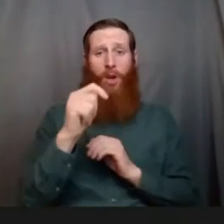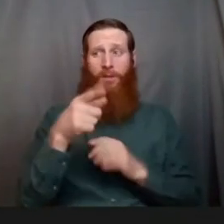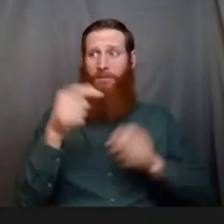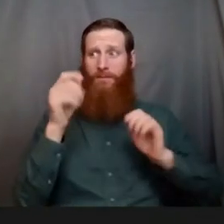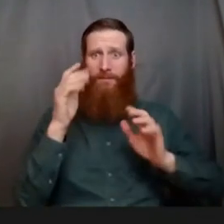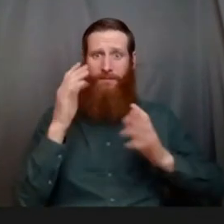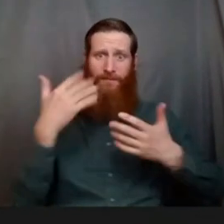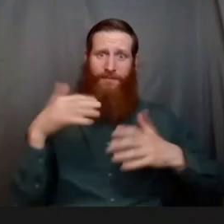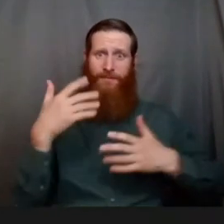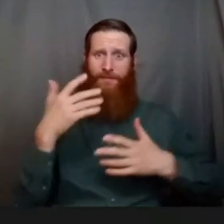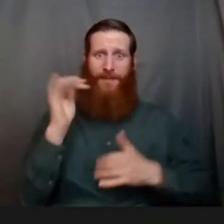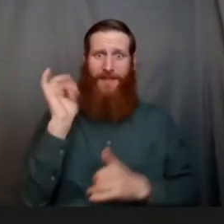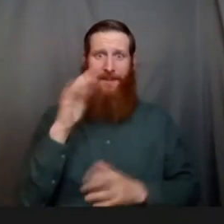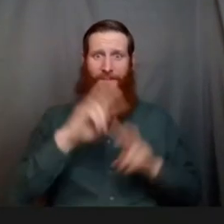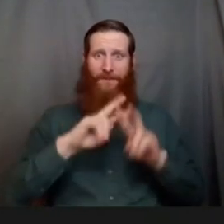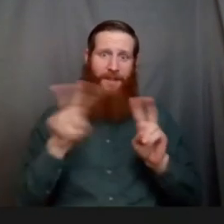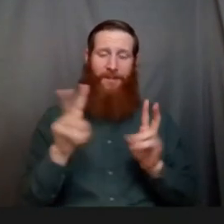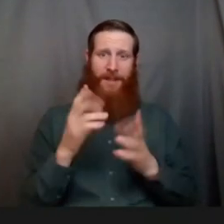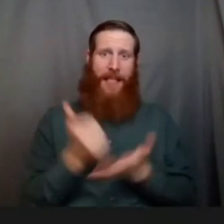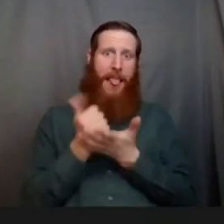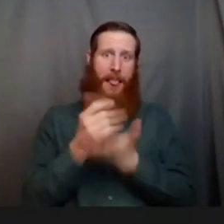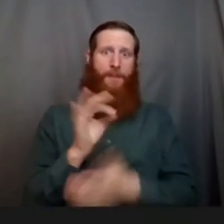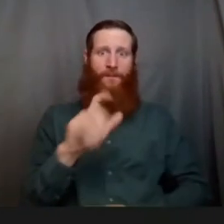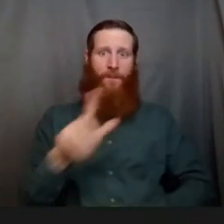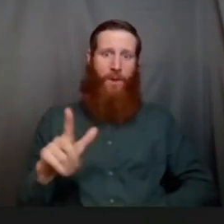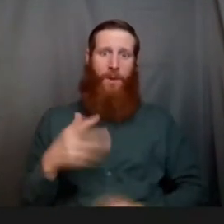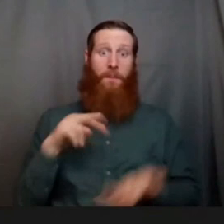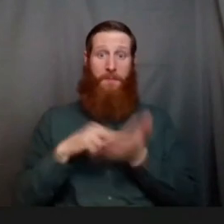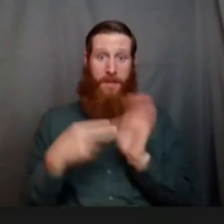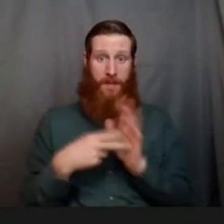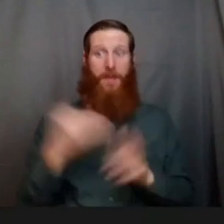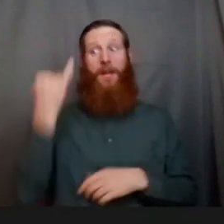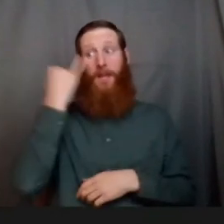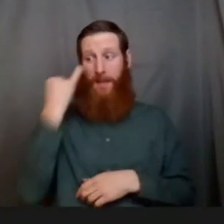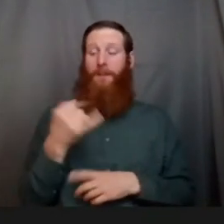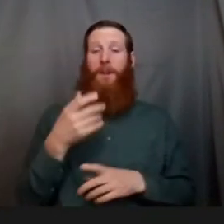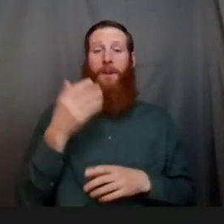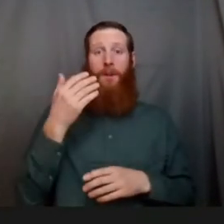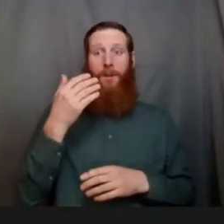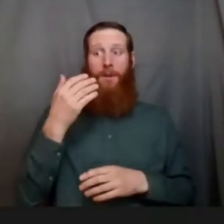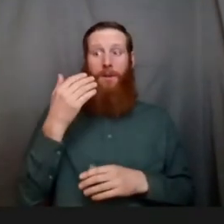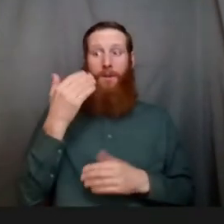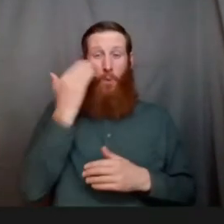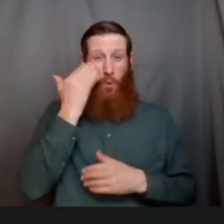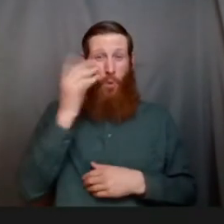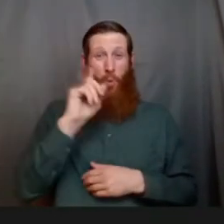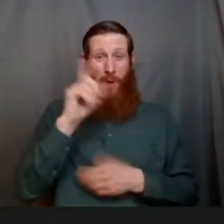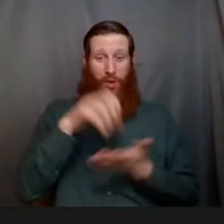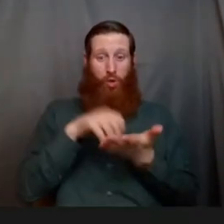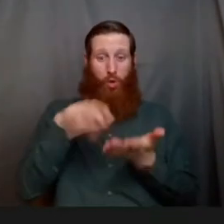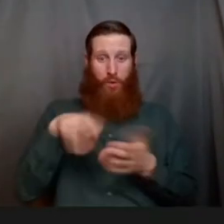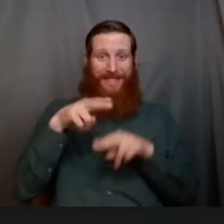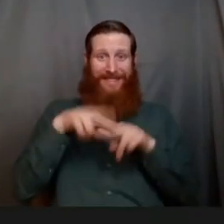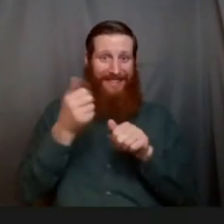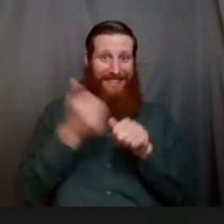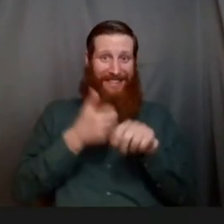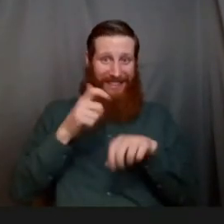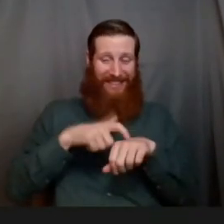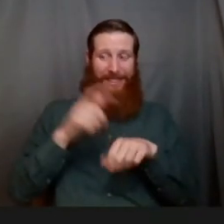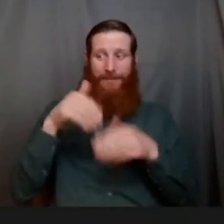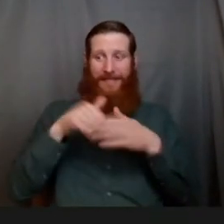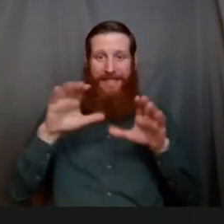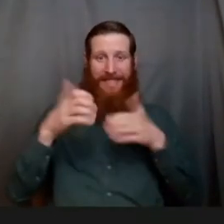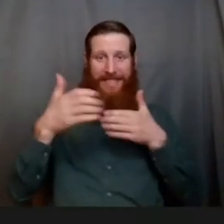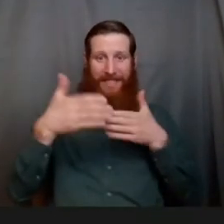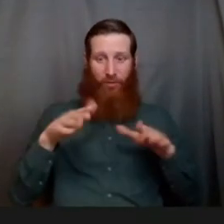how useful that is. That means that if we know where all of our students are at each time and know where they are in the classroom, then we